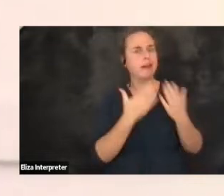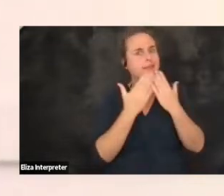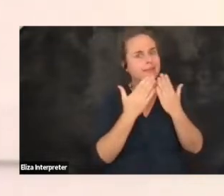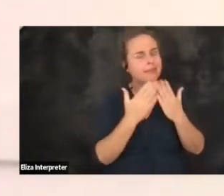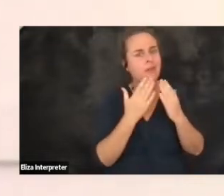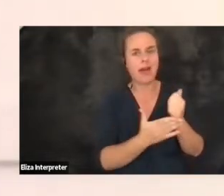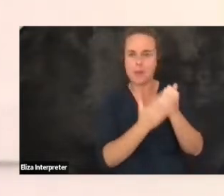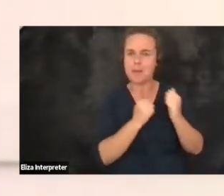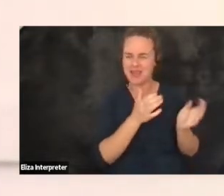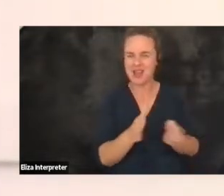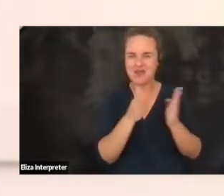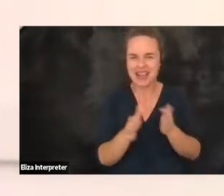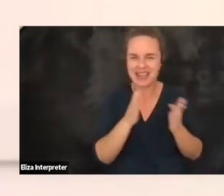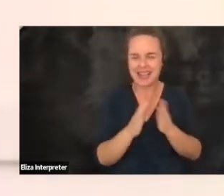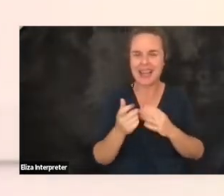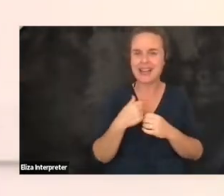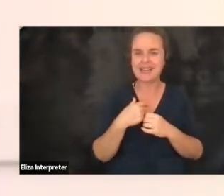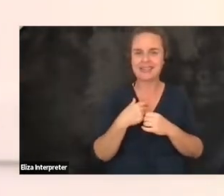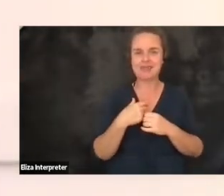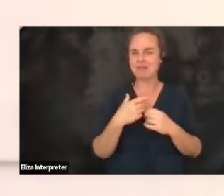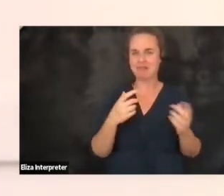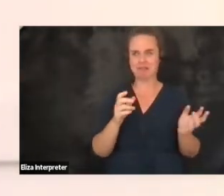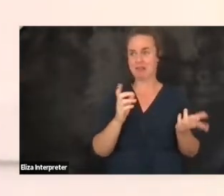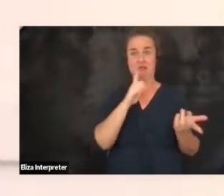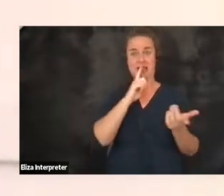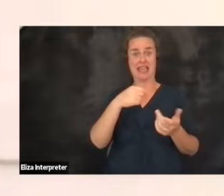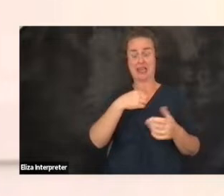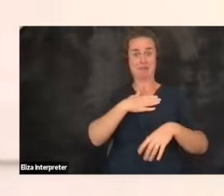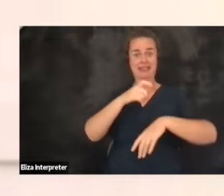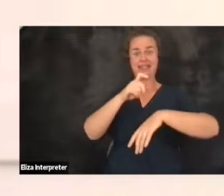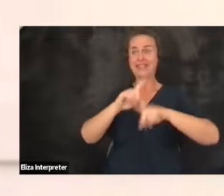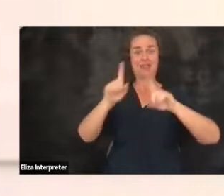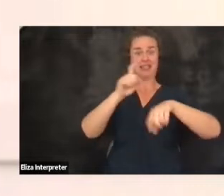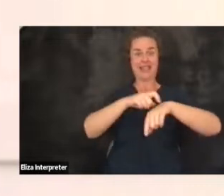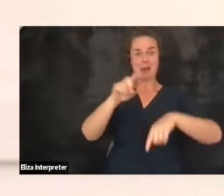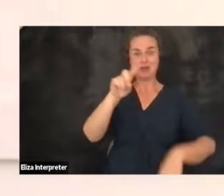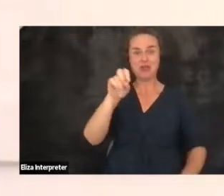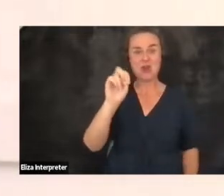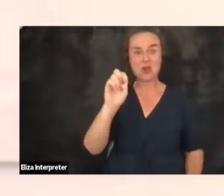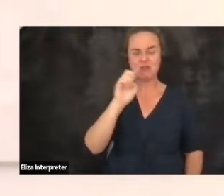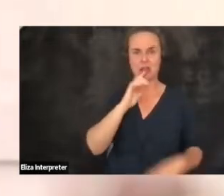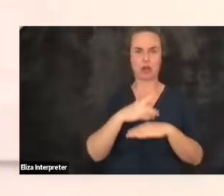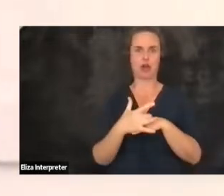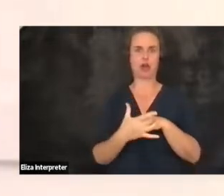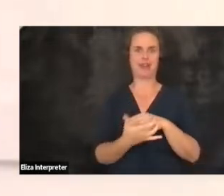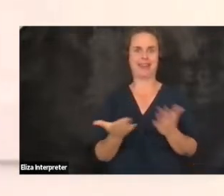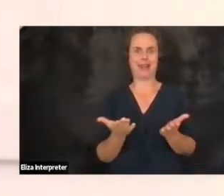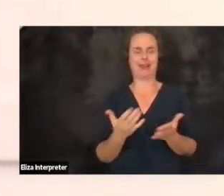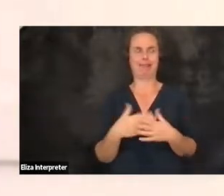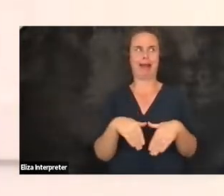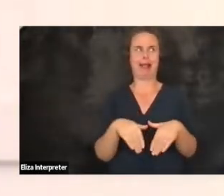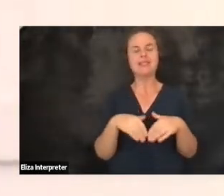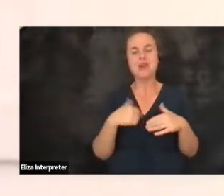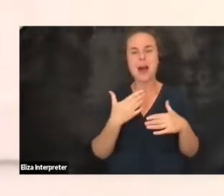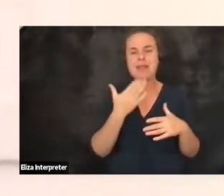in just getting me here. I'm in a different time zone. It's very early where I'm at. So I'm very pleased and thankful that they got